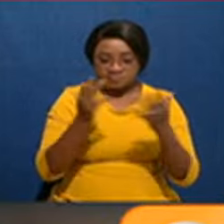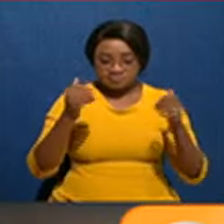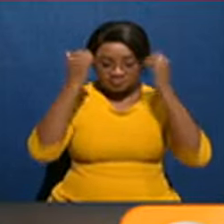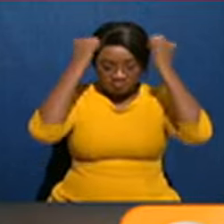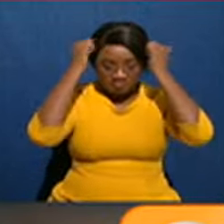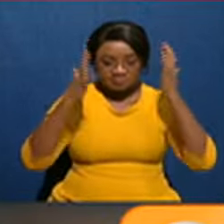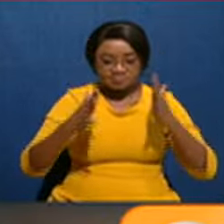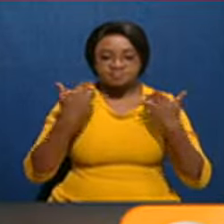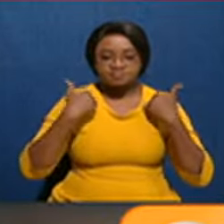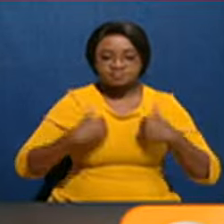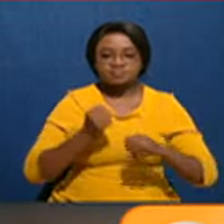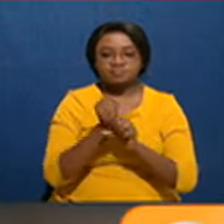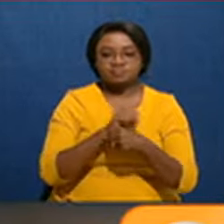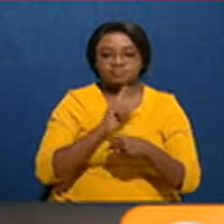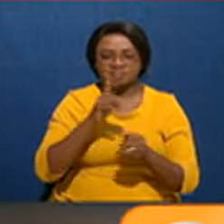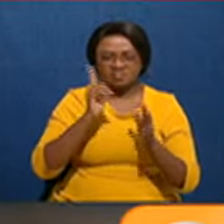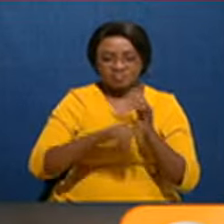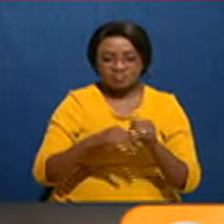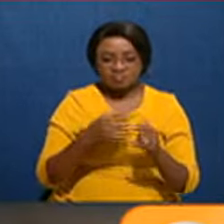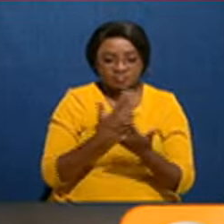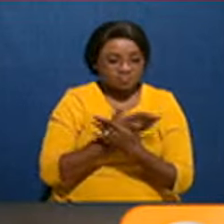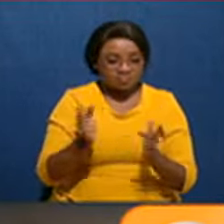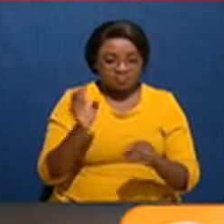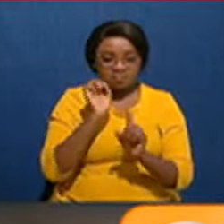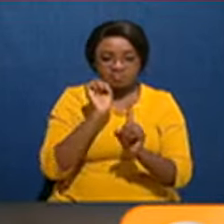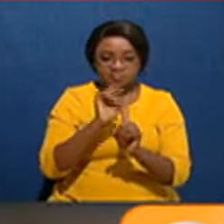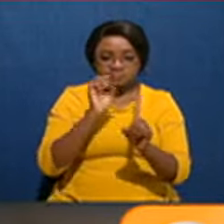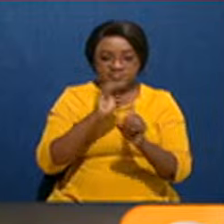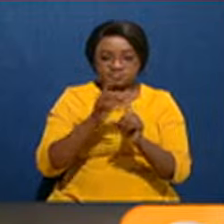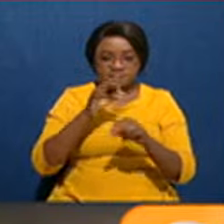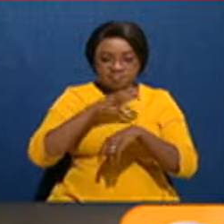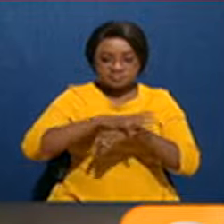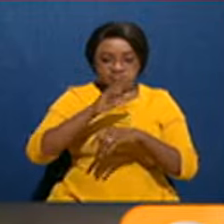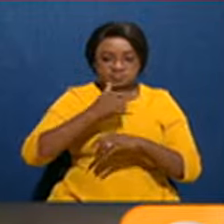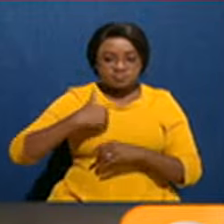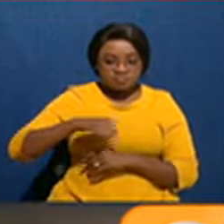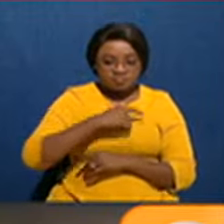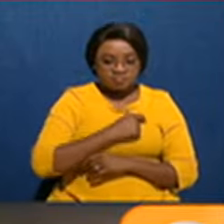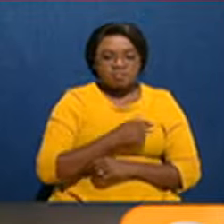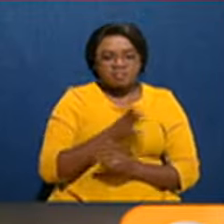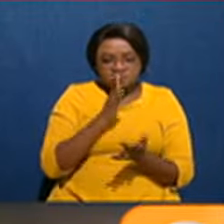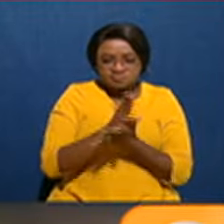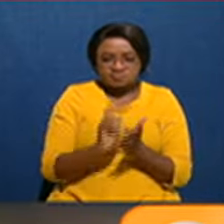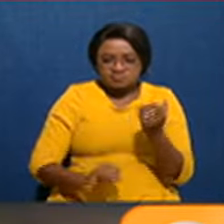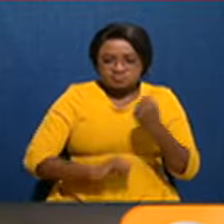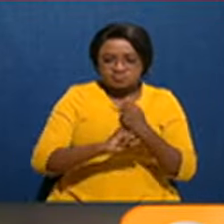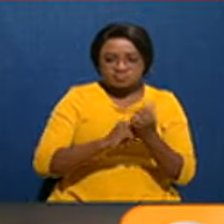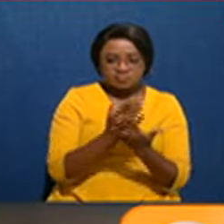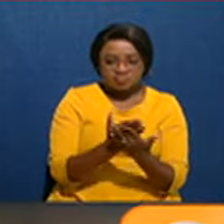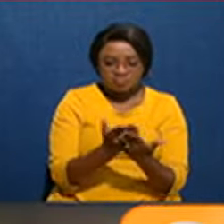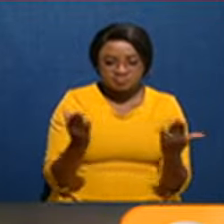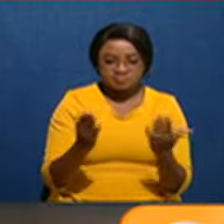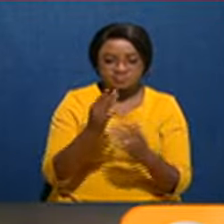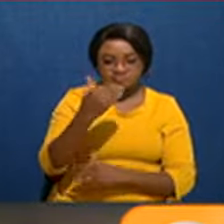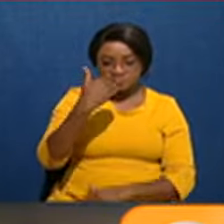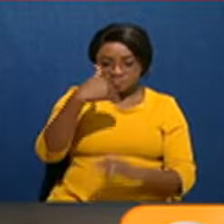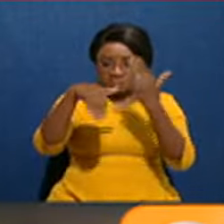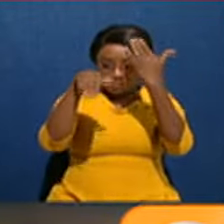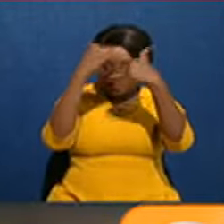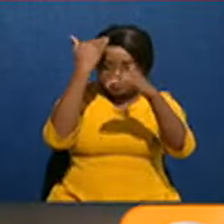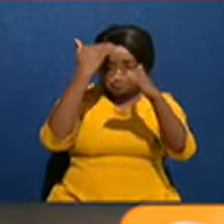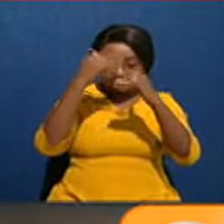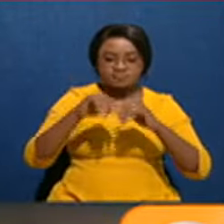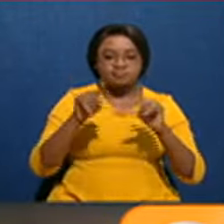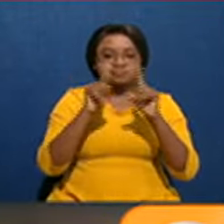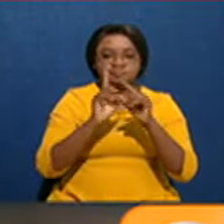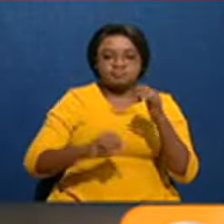the mentorship that they will get from us will be wholesome in the sense that it will take care of their professional knowledge and at the same